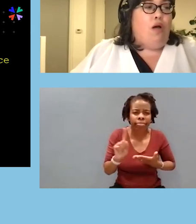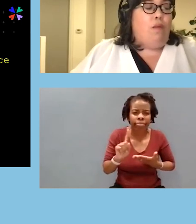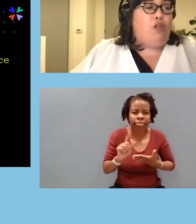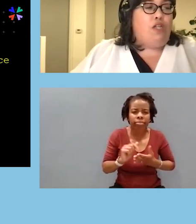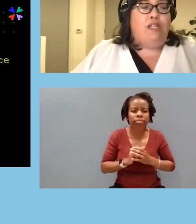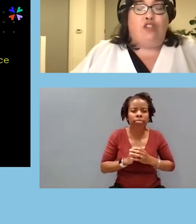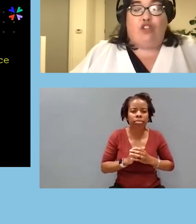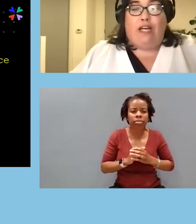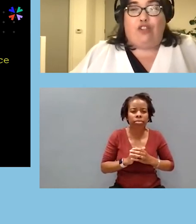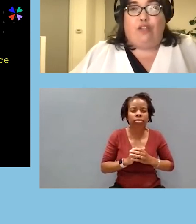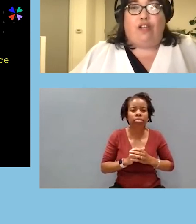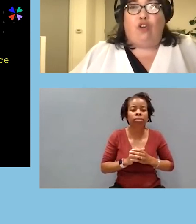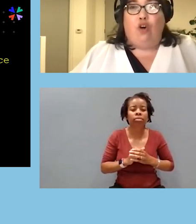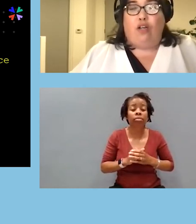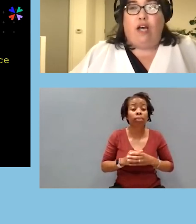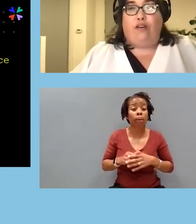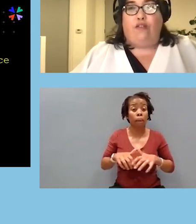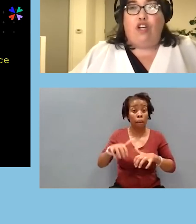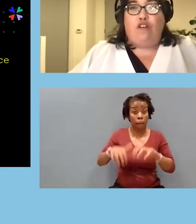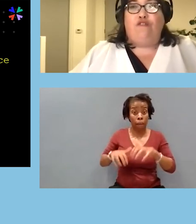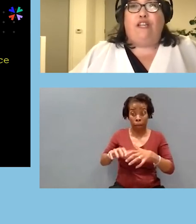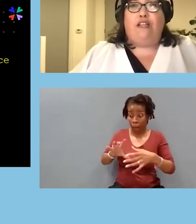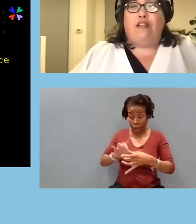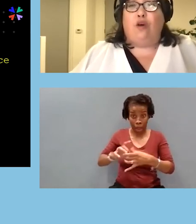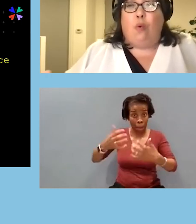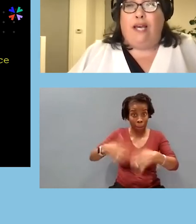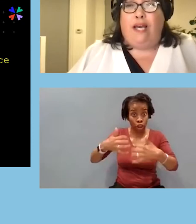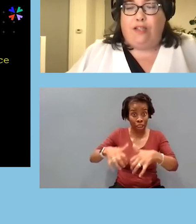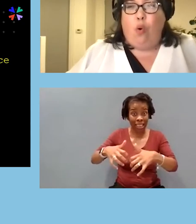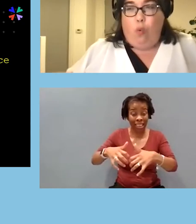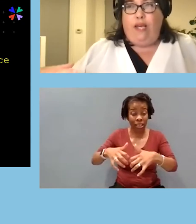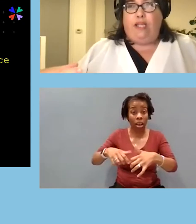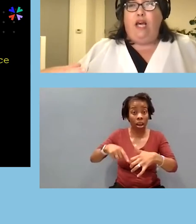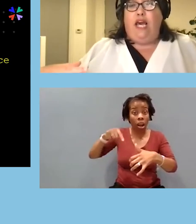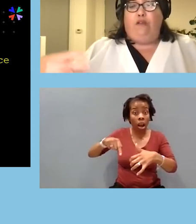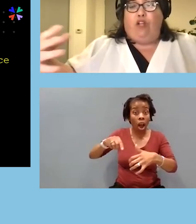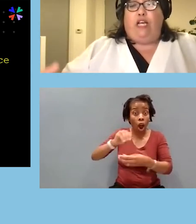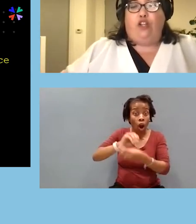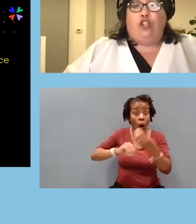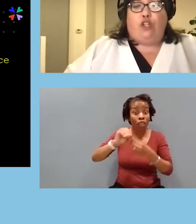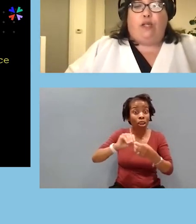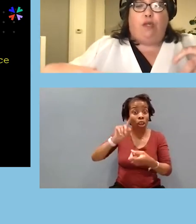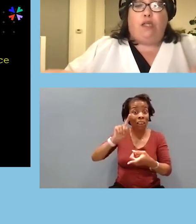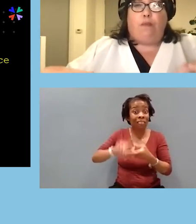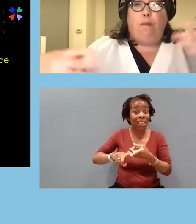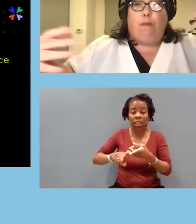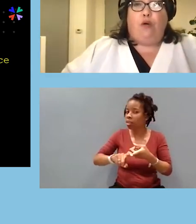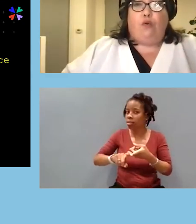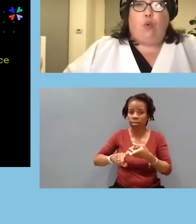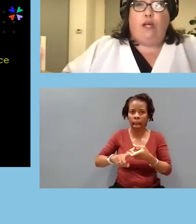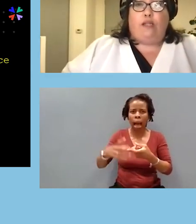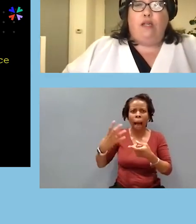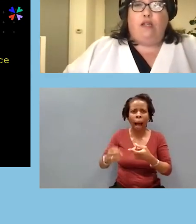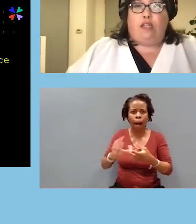how machine interactions are not kind of configured in a way. There's always a relationship that is being